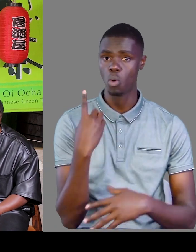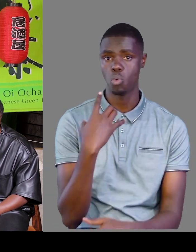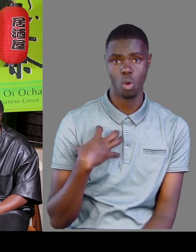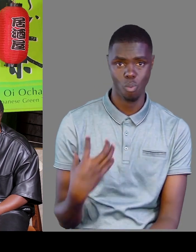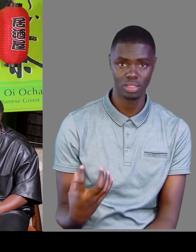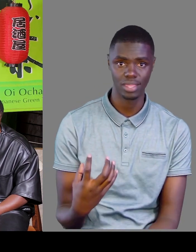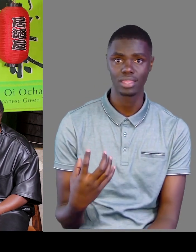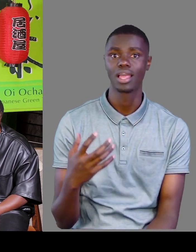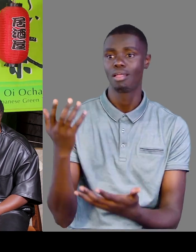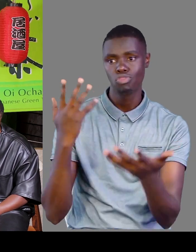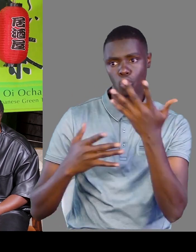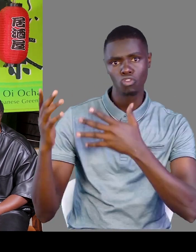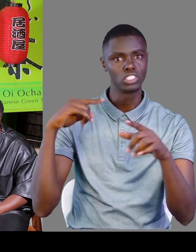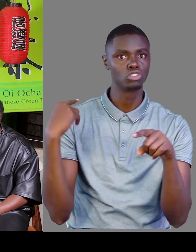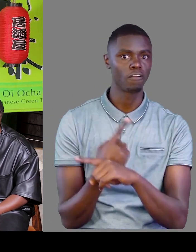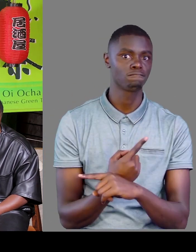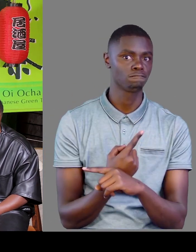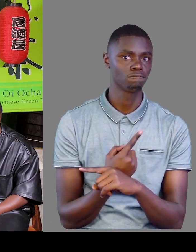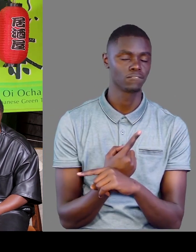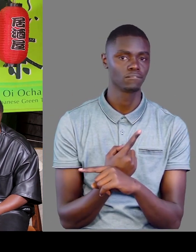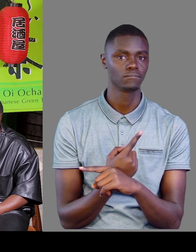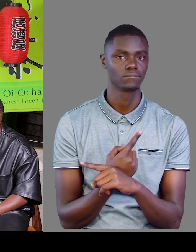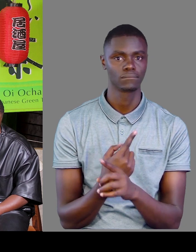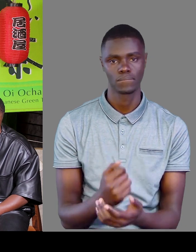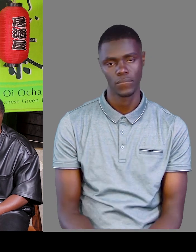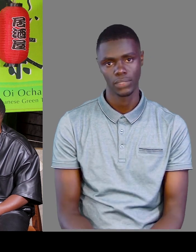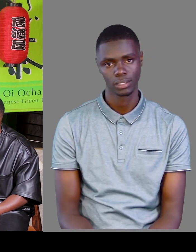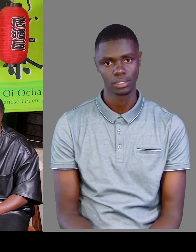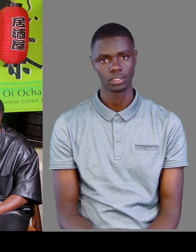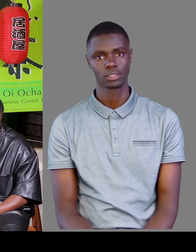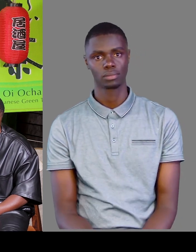are wealthy, the conversation is different.